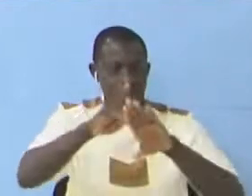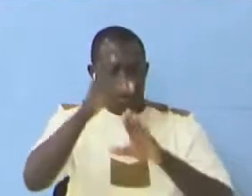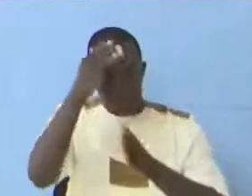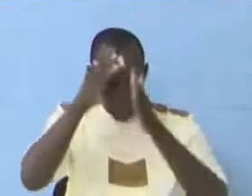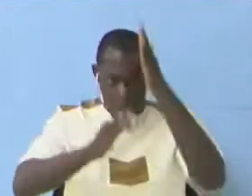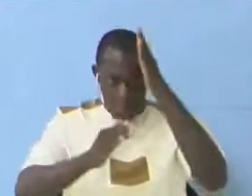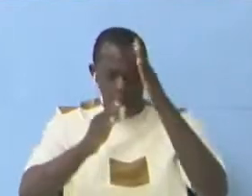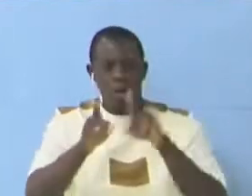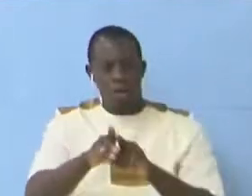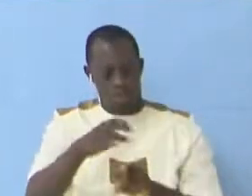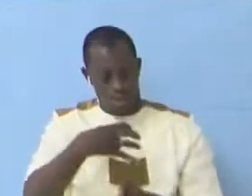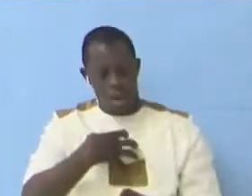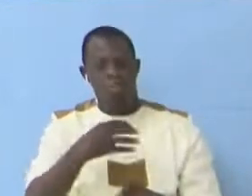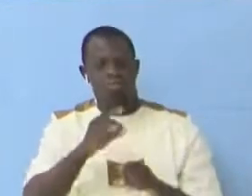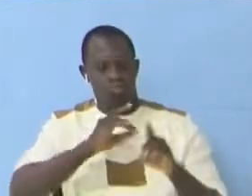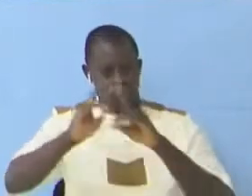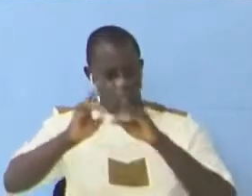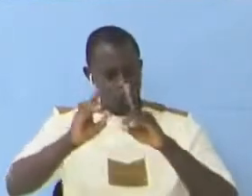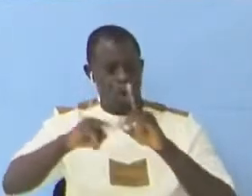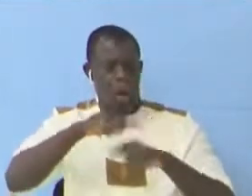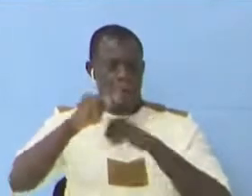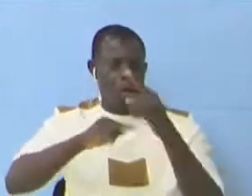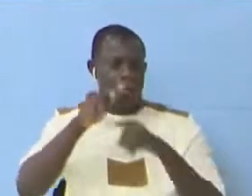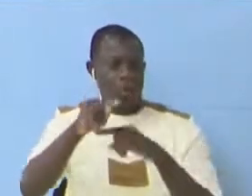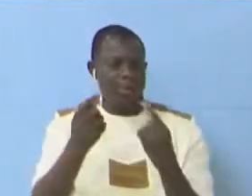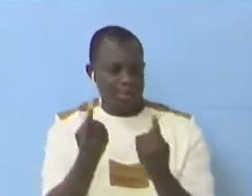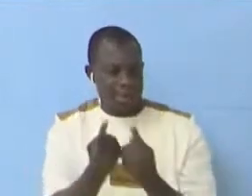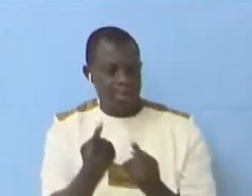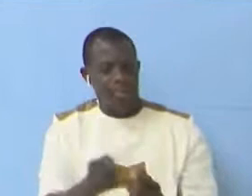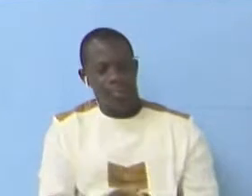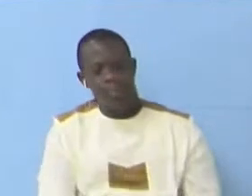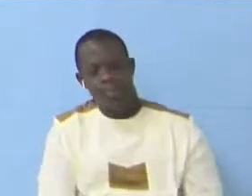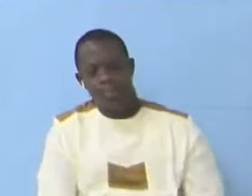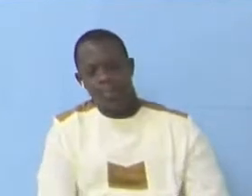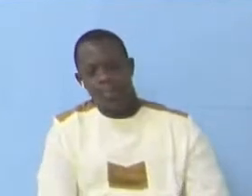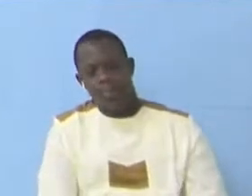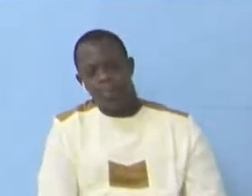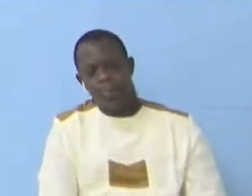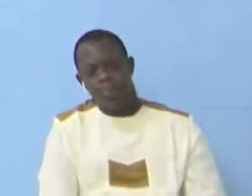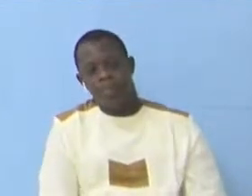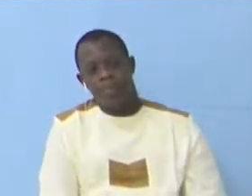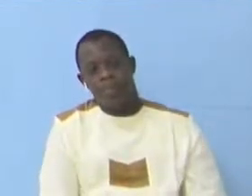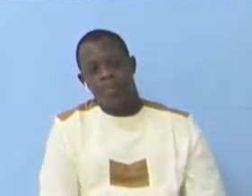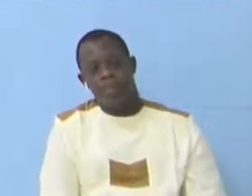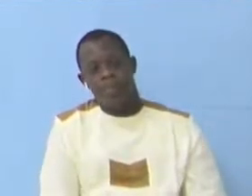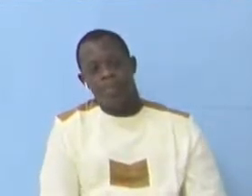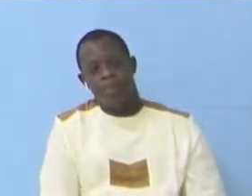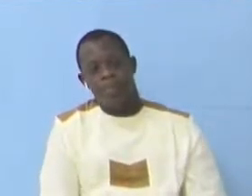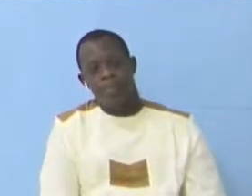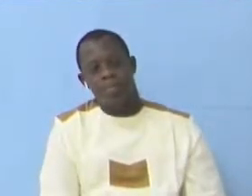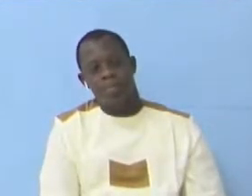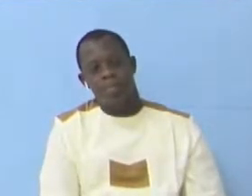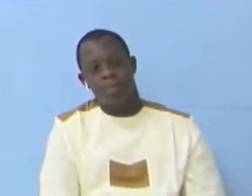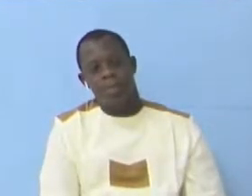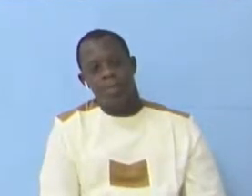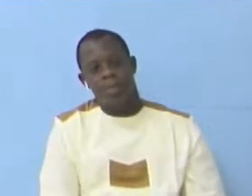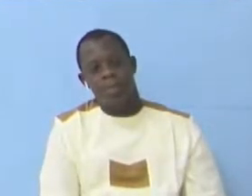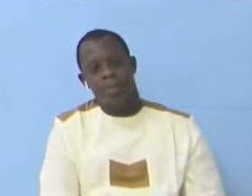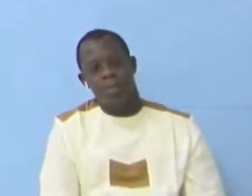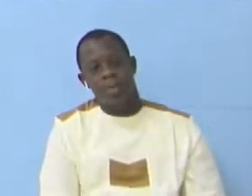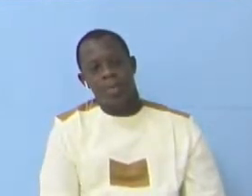lañ defoon ca Farafenni ak it mitital gi nga xam ne def nañ ko ñooñu nga xam ne ñoom lañ fa jàppoon mu di ay rebel